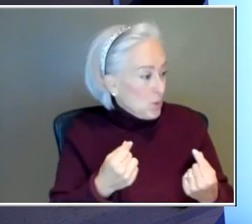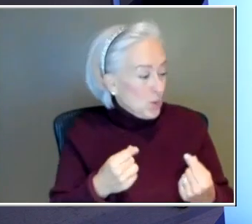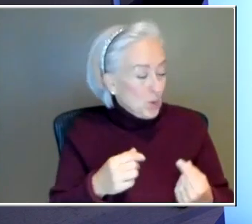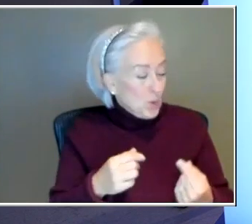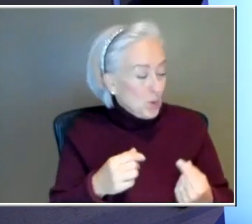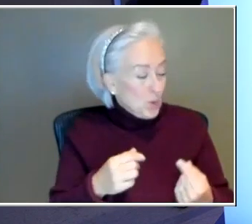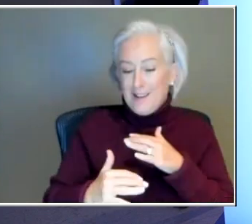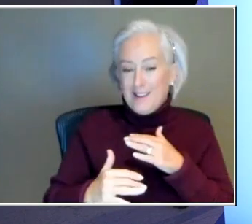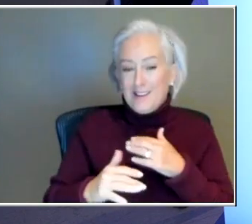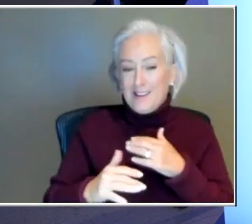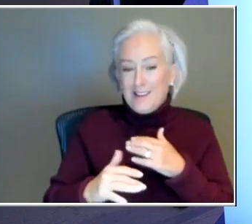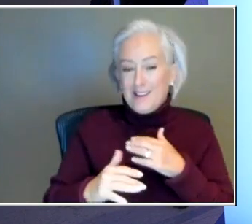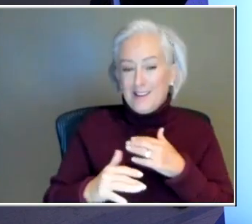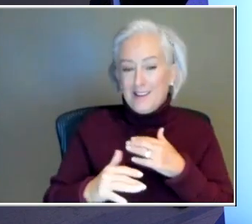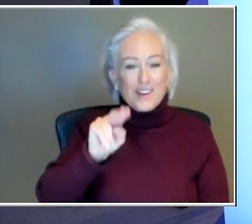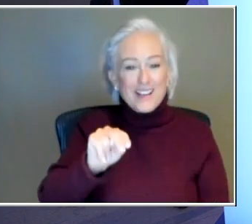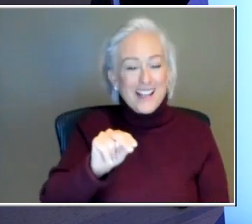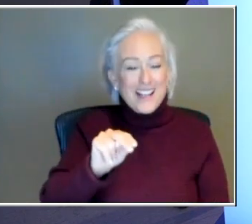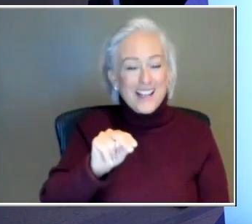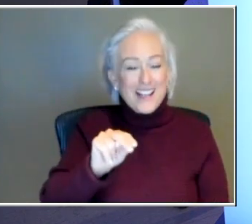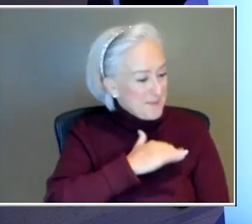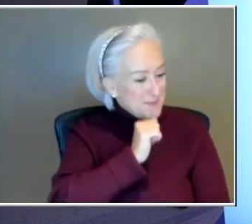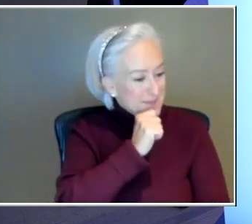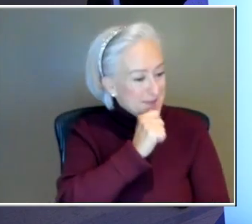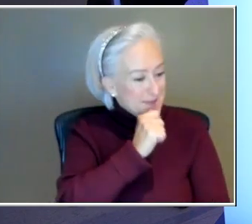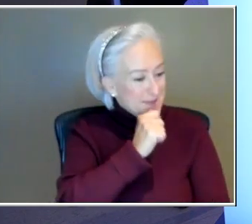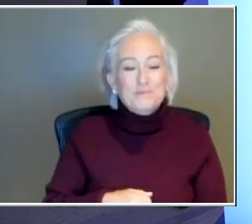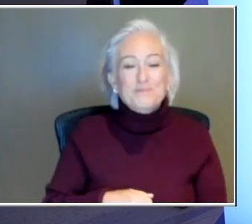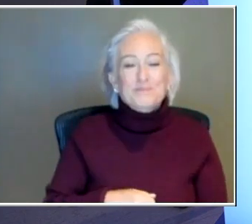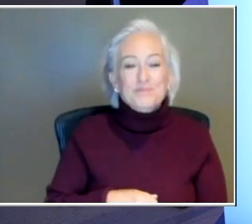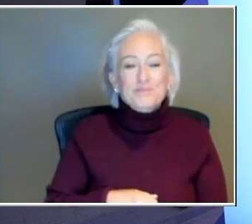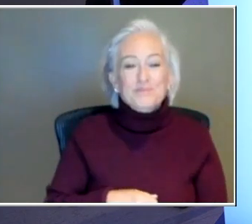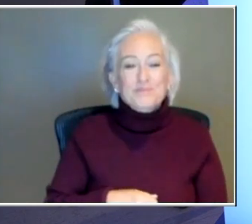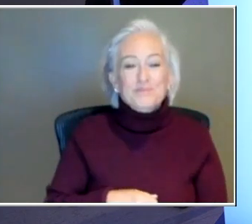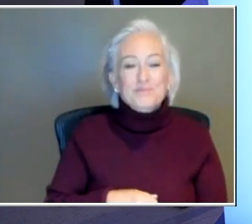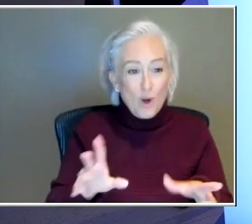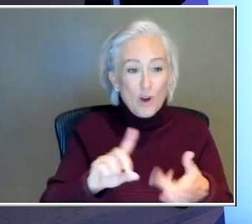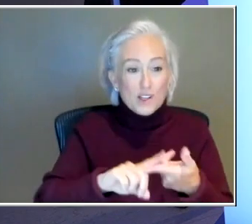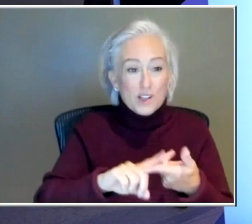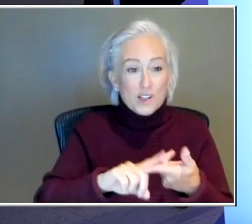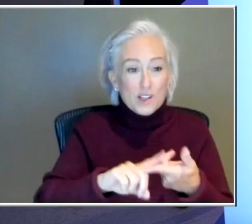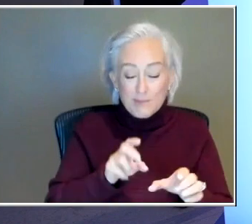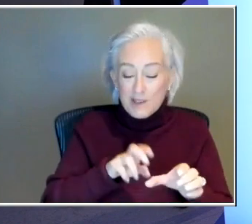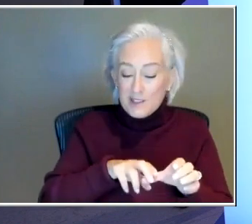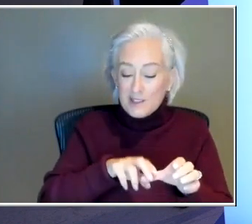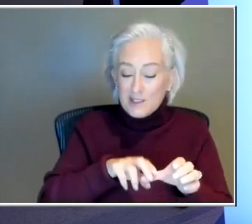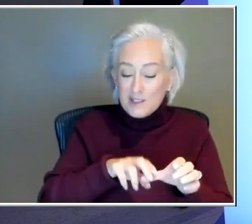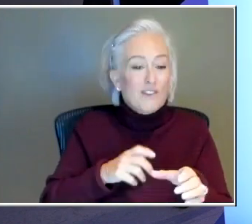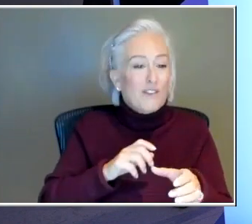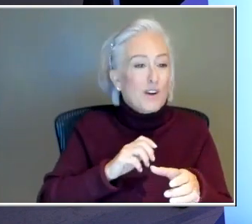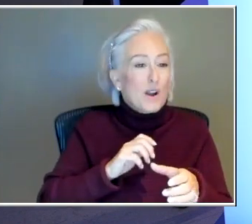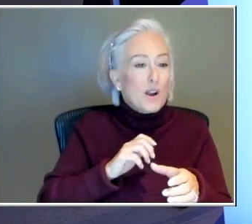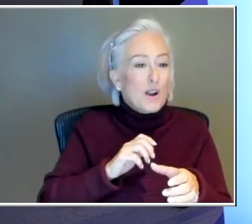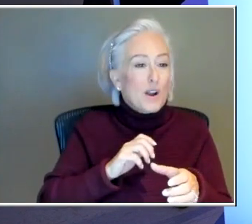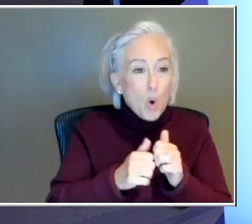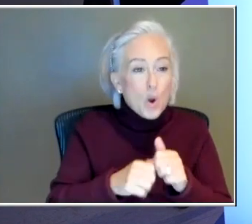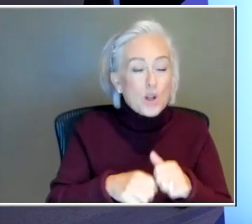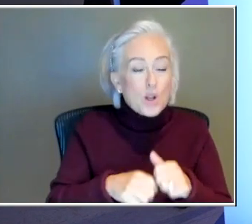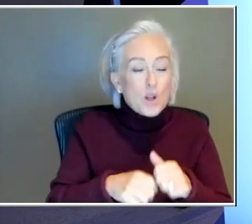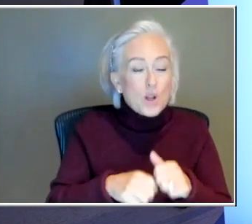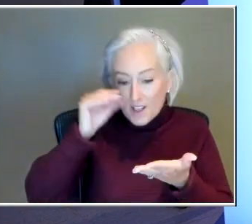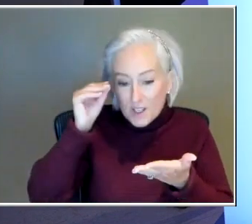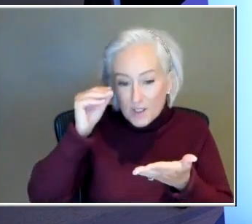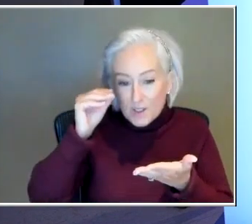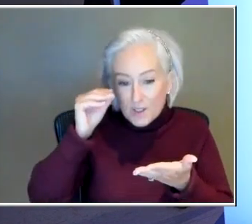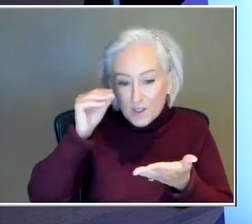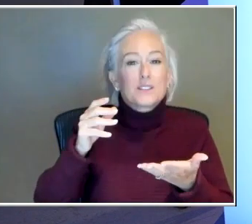Okay. So you lost friends, though, because of this. You have to back out of sports, find new friends, but you lost friends. Why do you think that was?